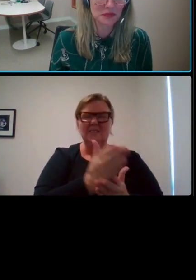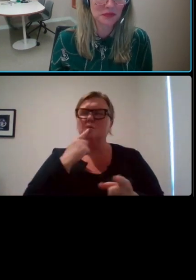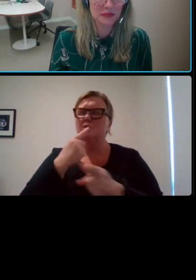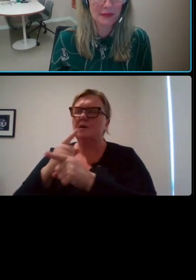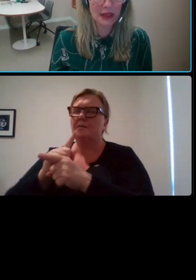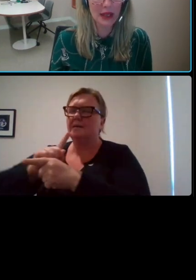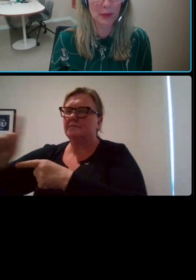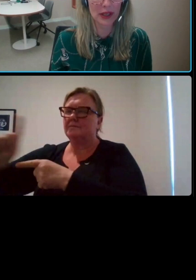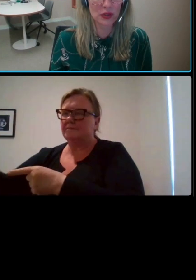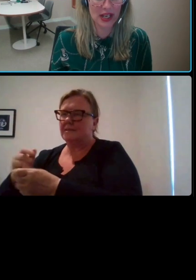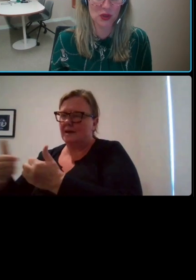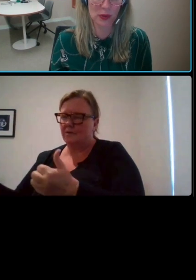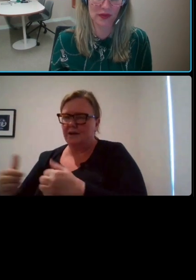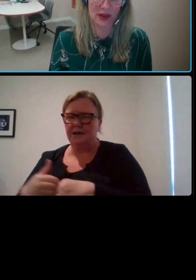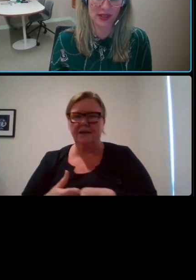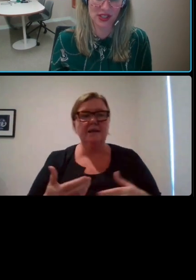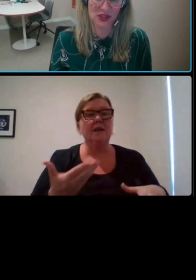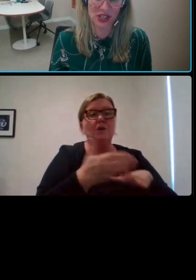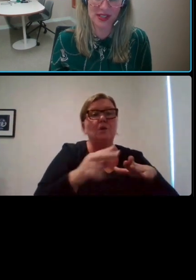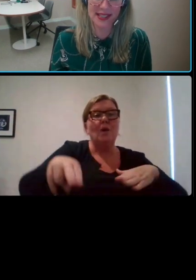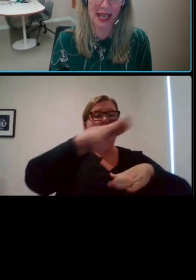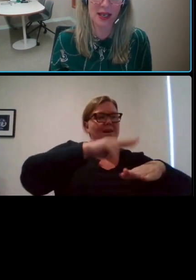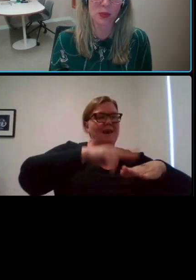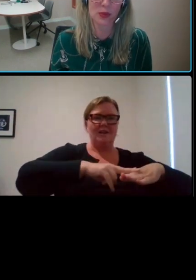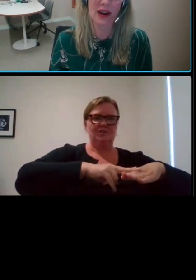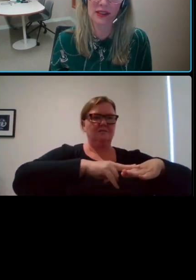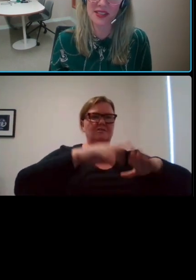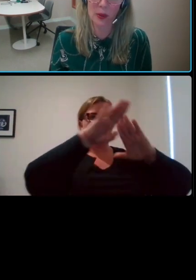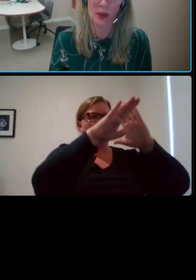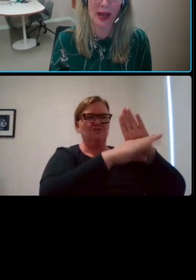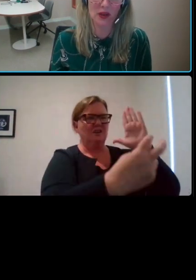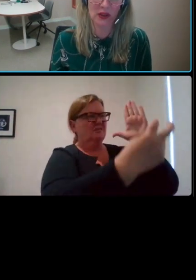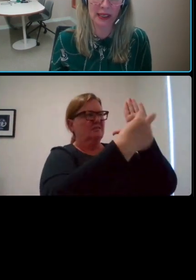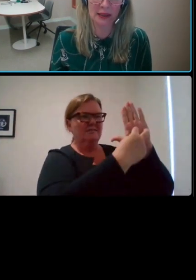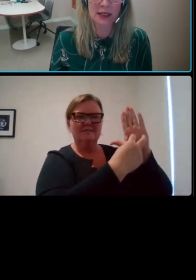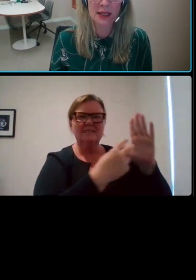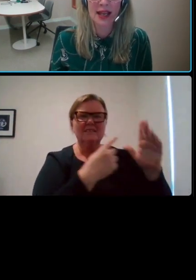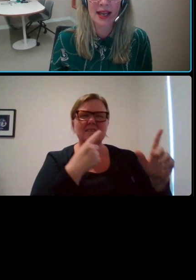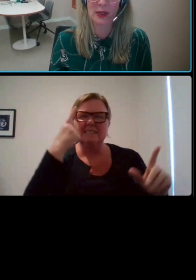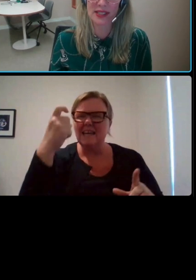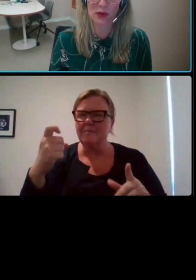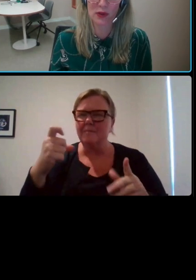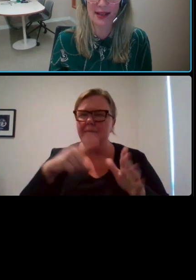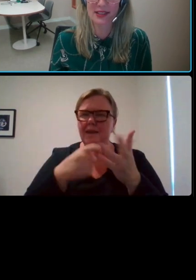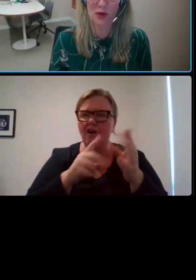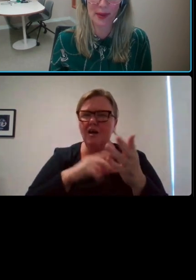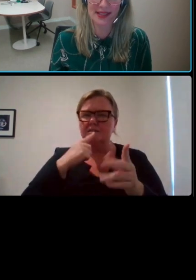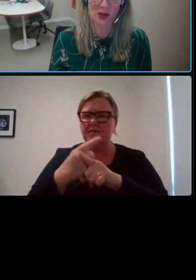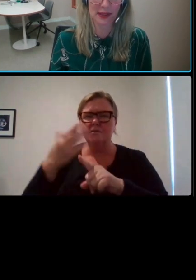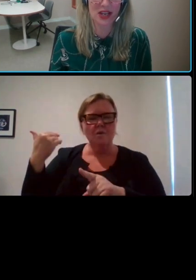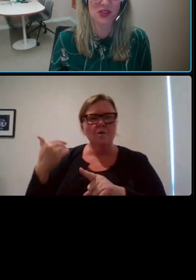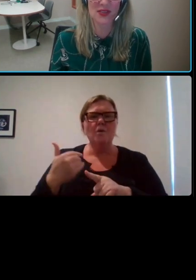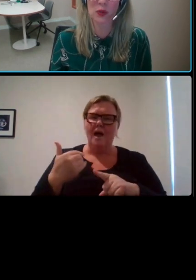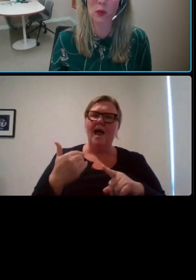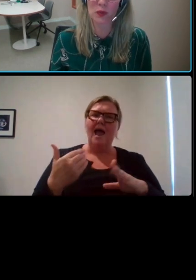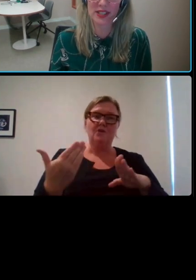separately, a new national provider registration scheme, which Caroline spoke about earlier, as well as revised